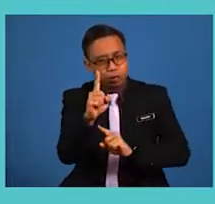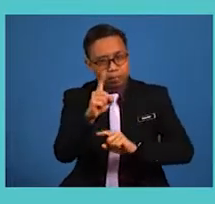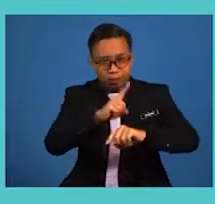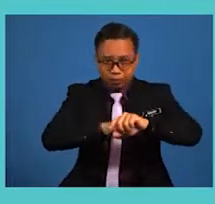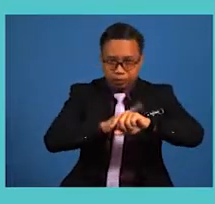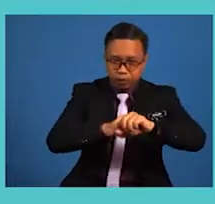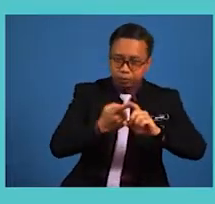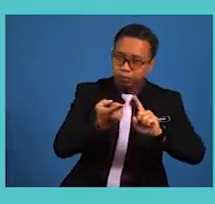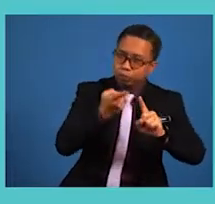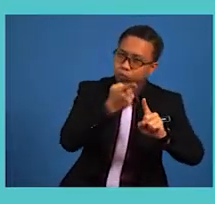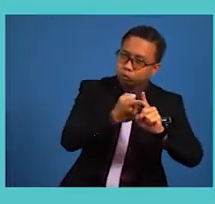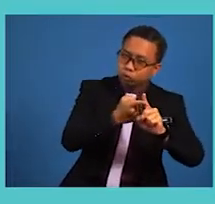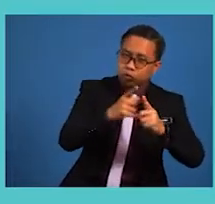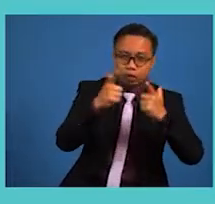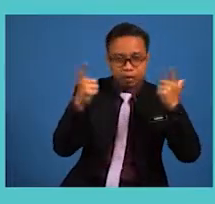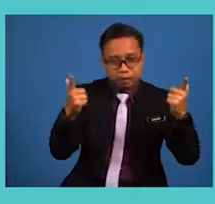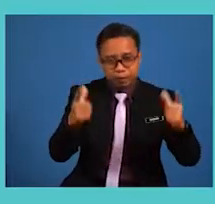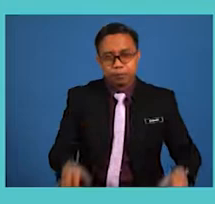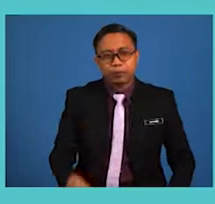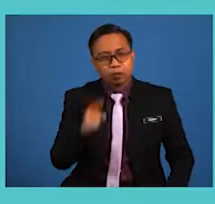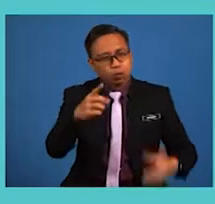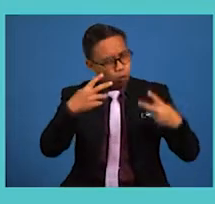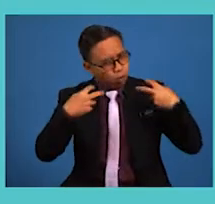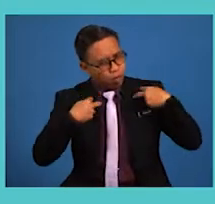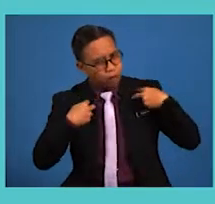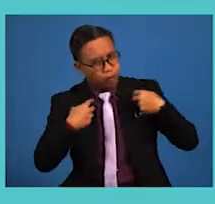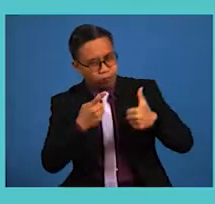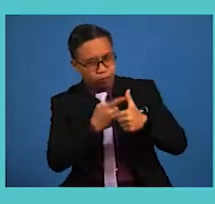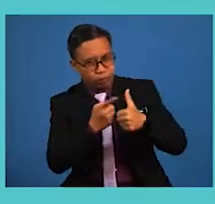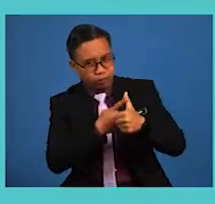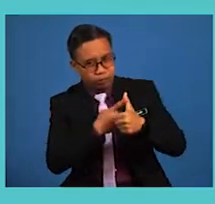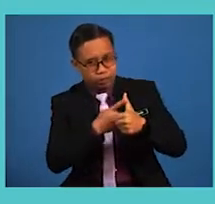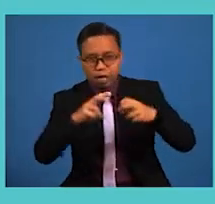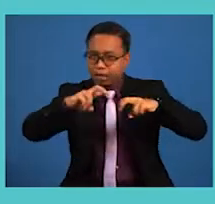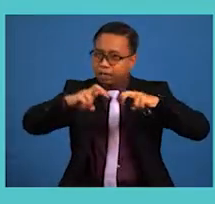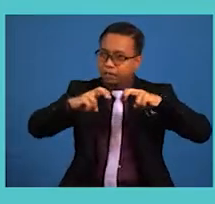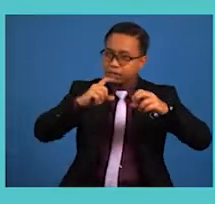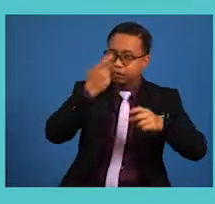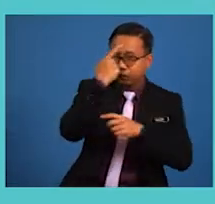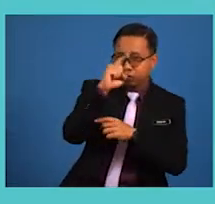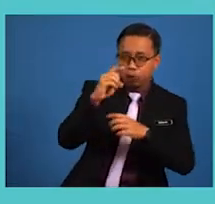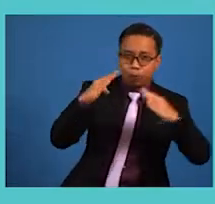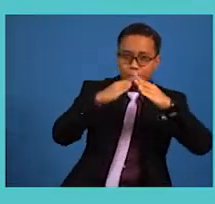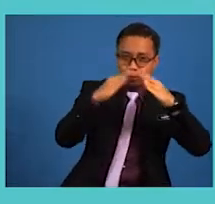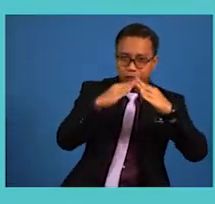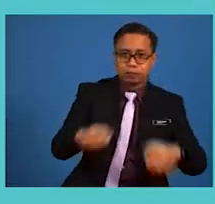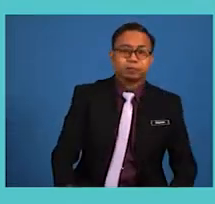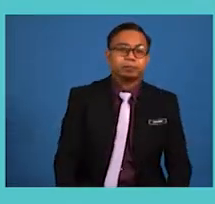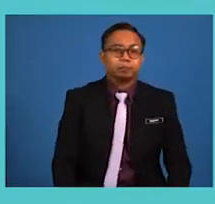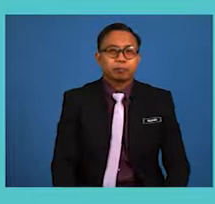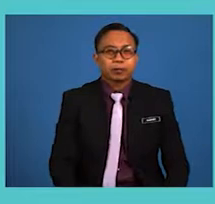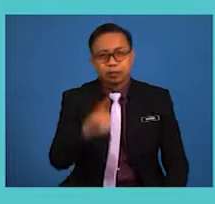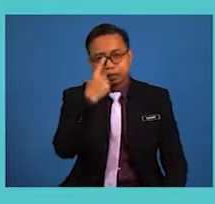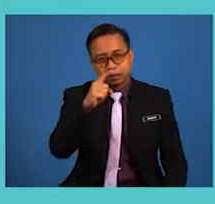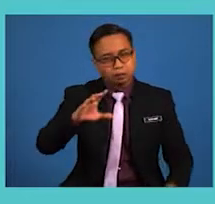another. Then, you have your first analysis for properties. Let's look at the complete